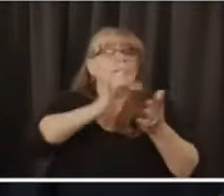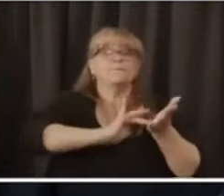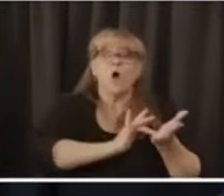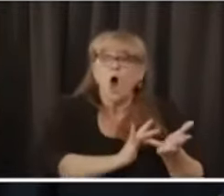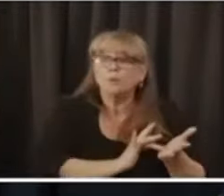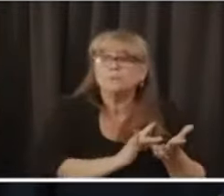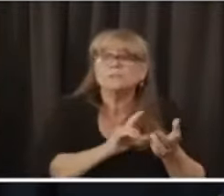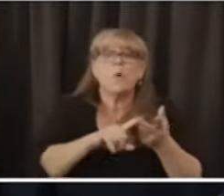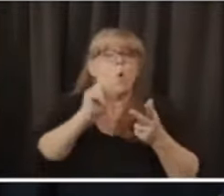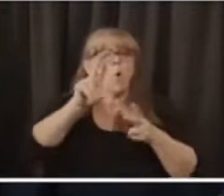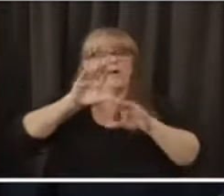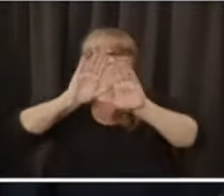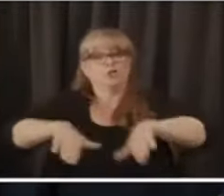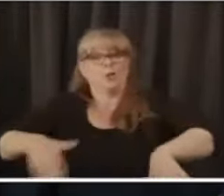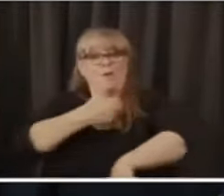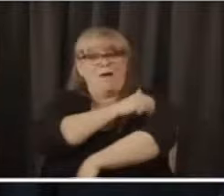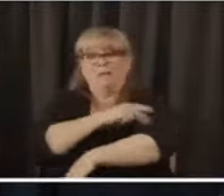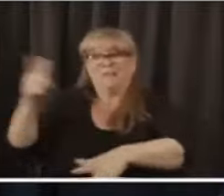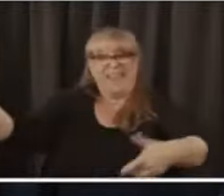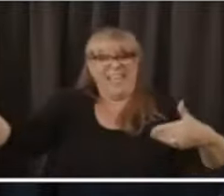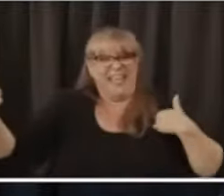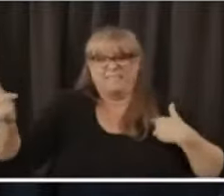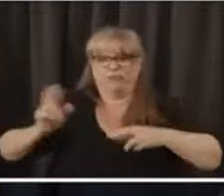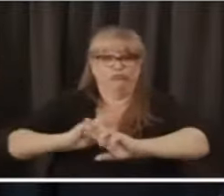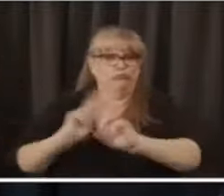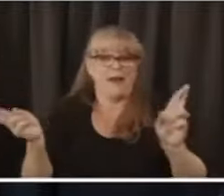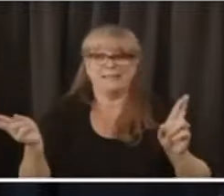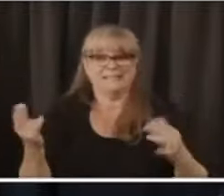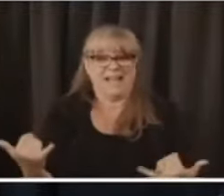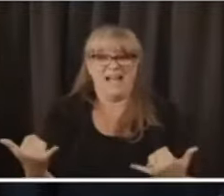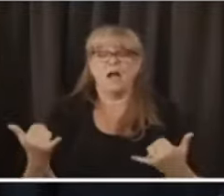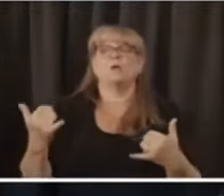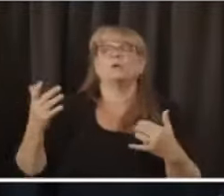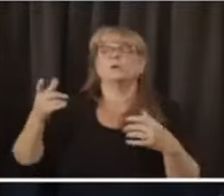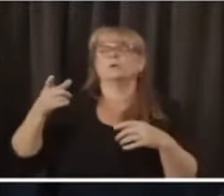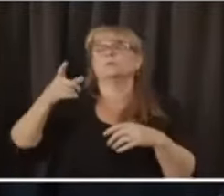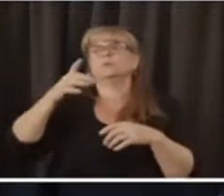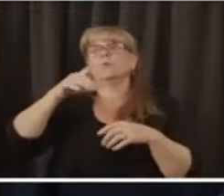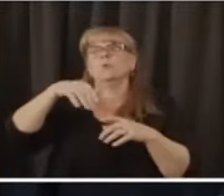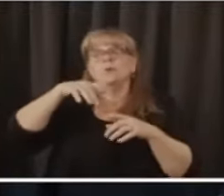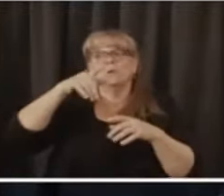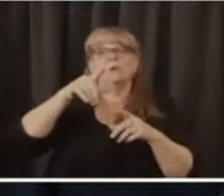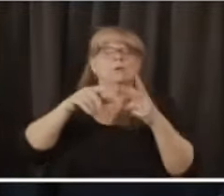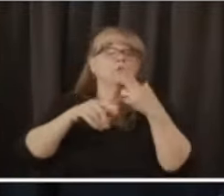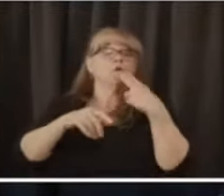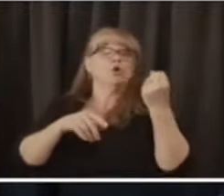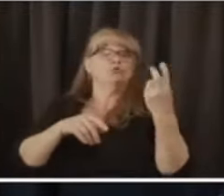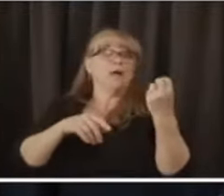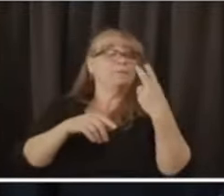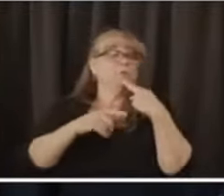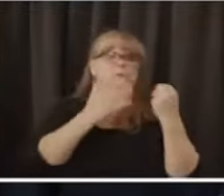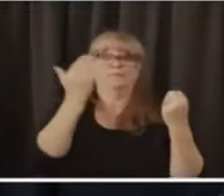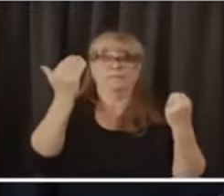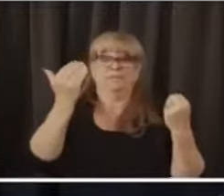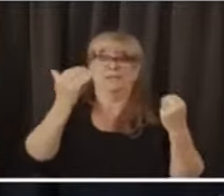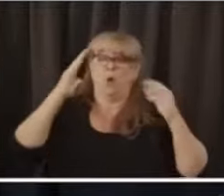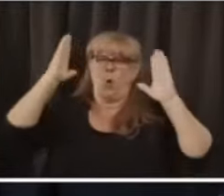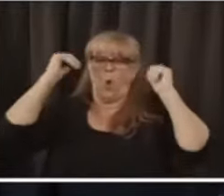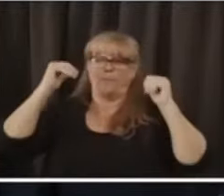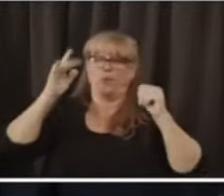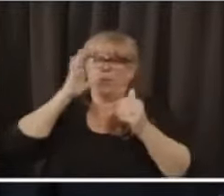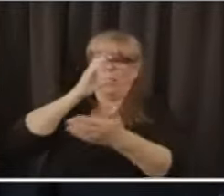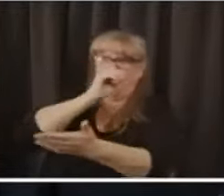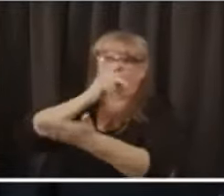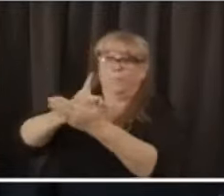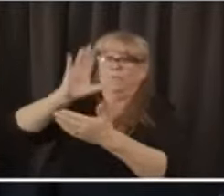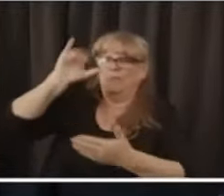believe it's very hopeful and important that the next cohort, the 12 to 15-year-olds, will hopefully be approved by the FDA in time for them to be